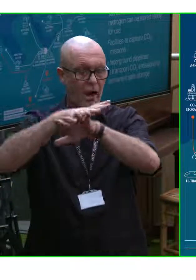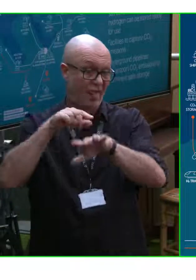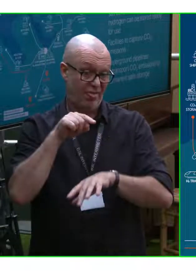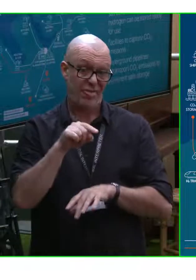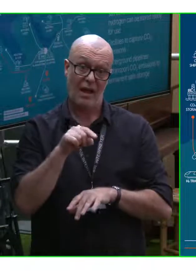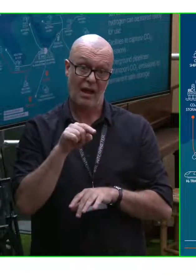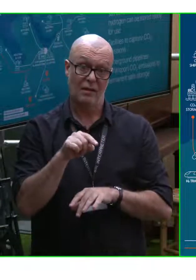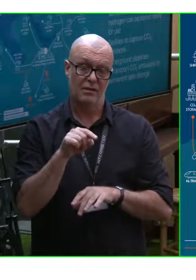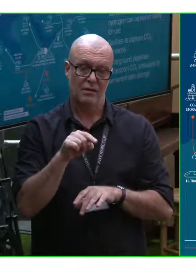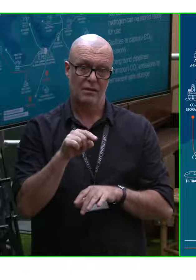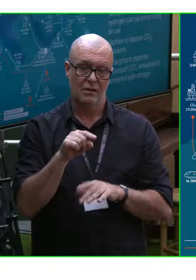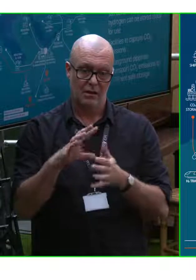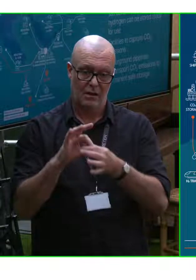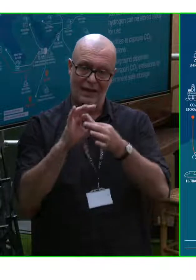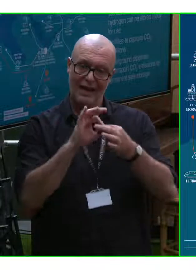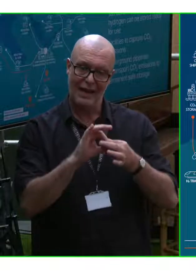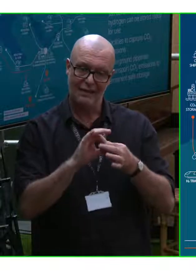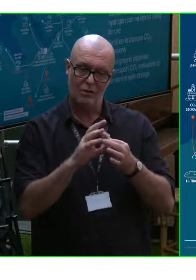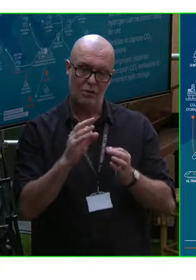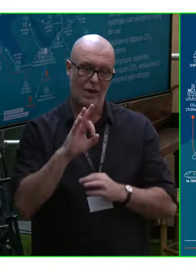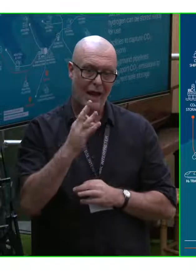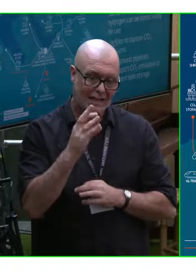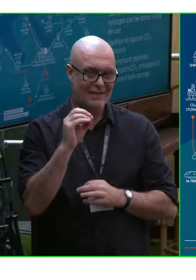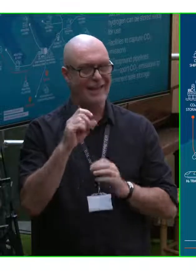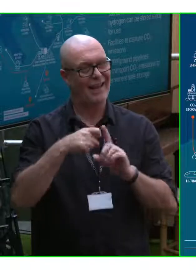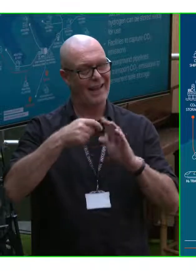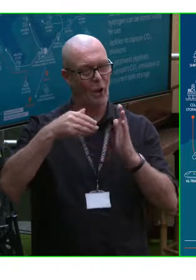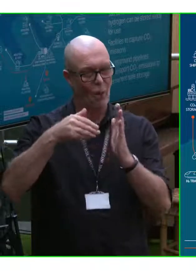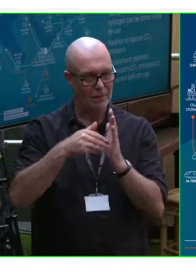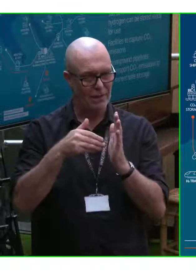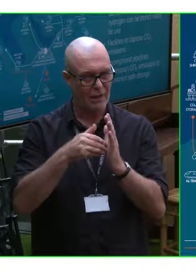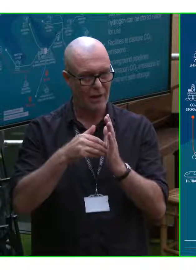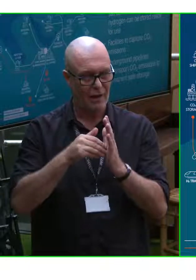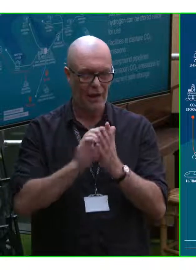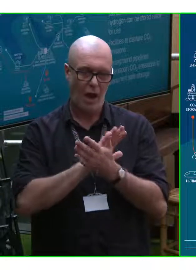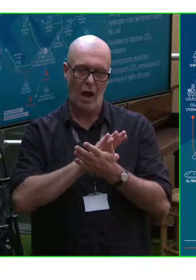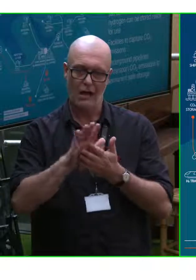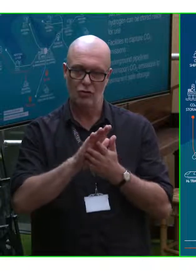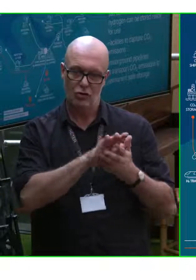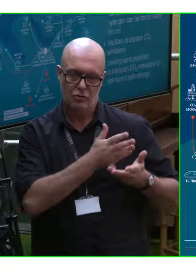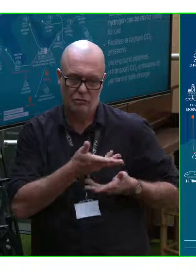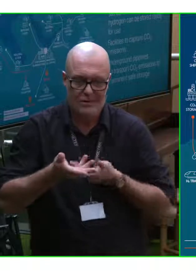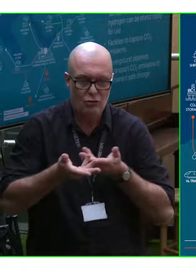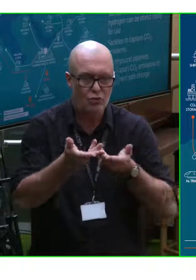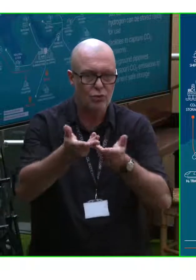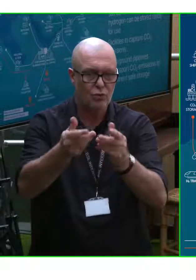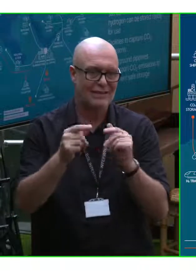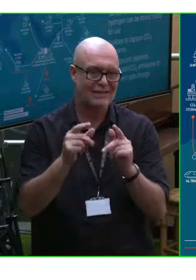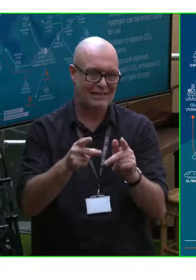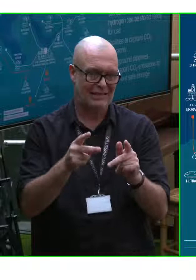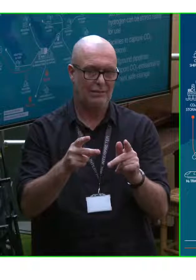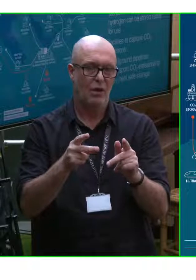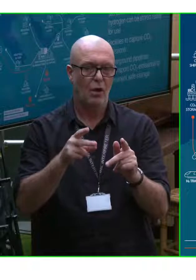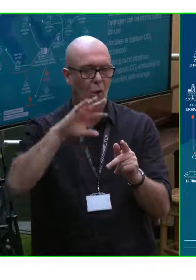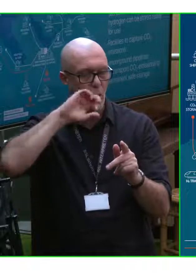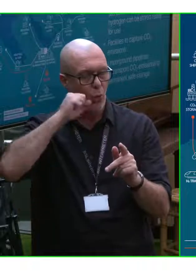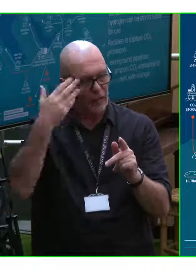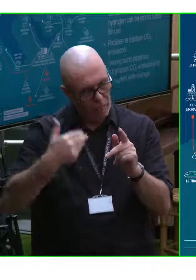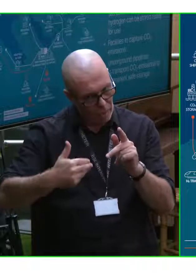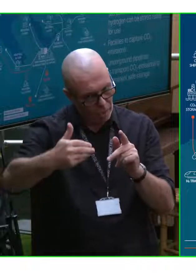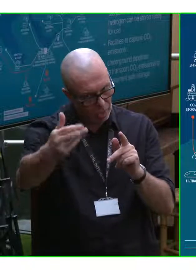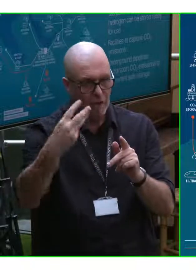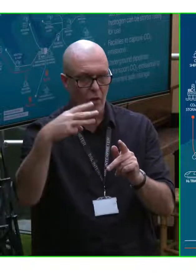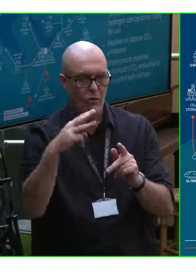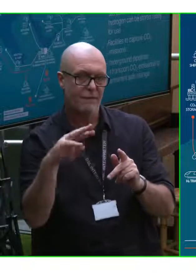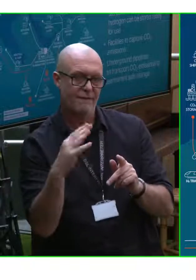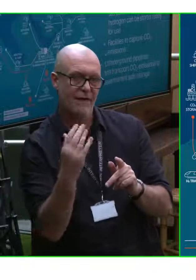connected to an 80-kilometre initially hydrogen distribution system that will rise to a 350-kilometre system. That